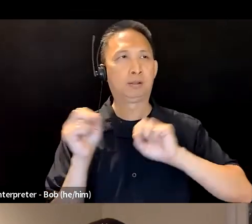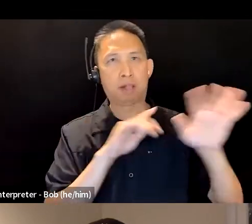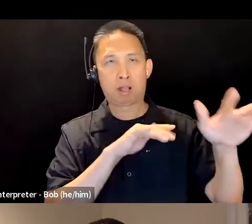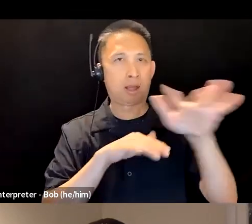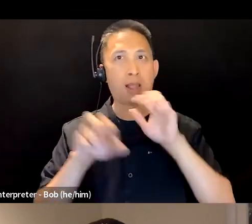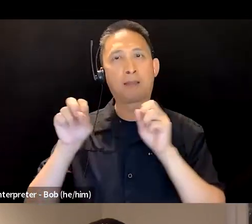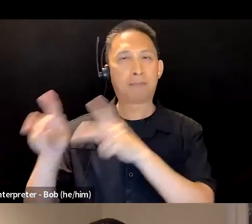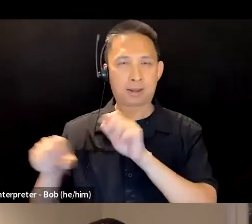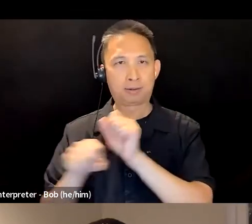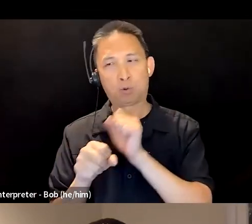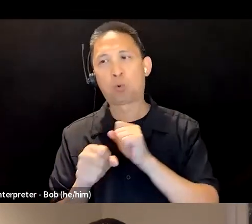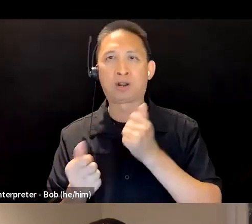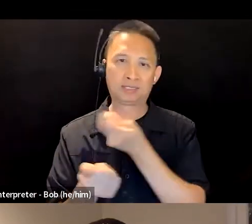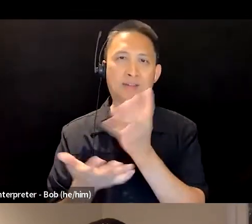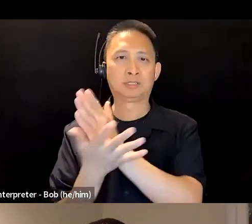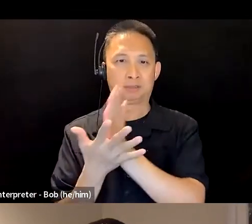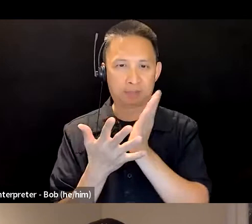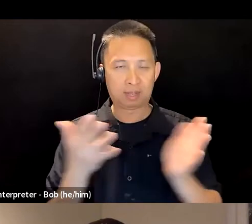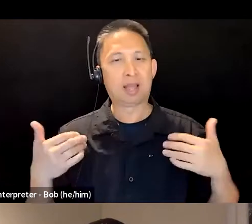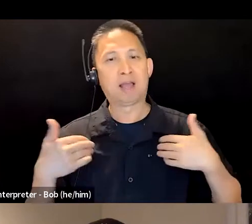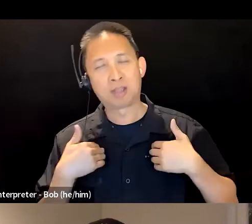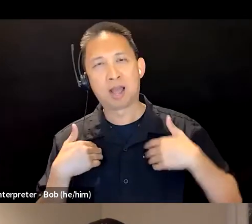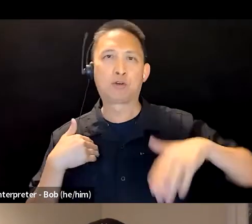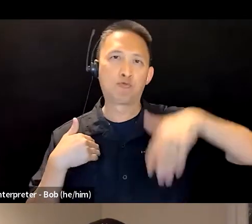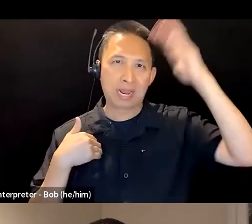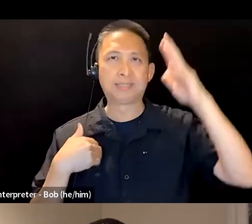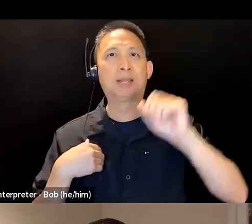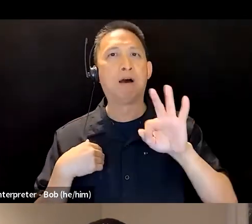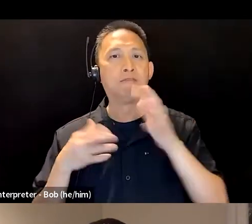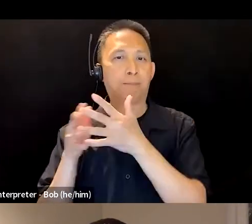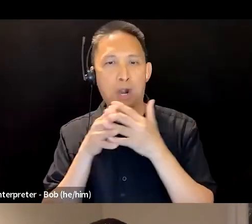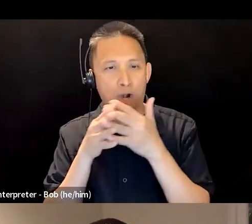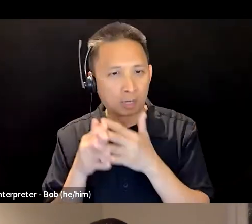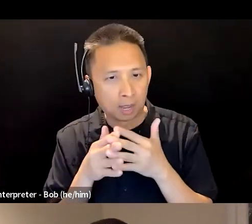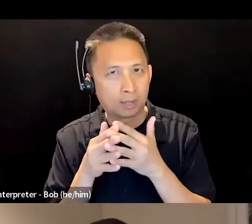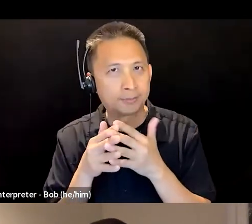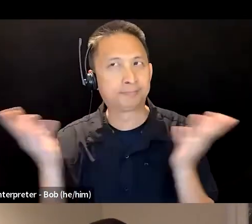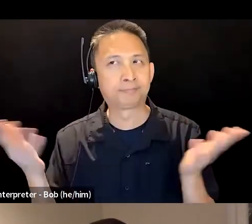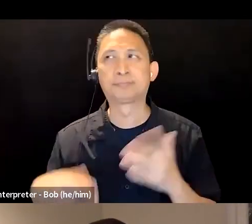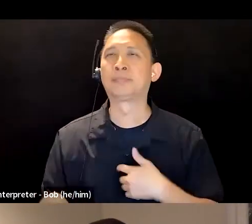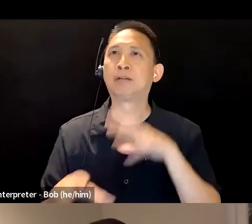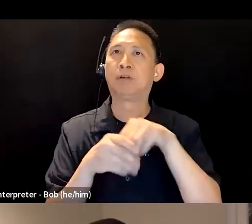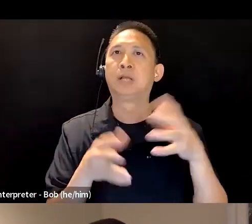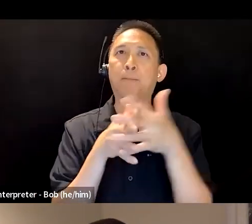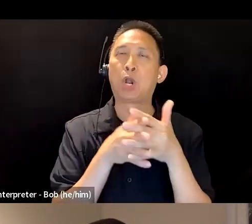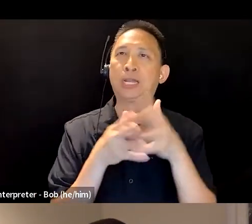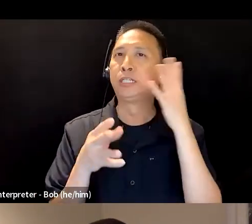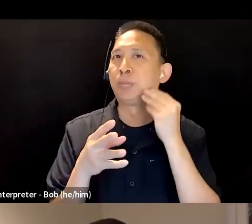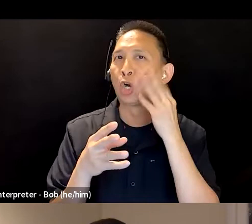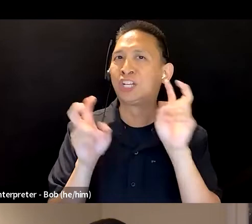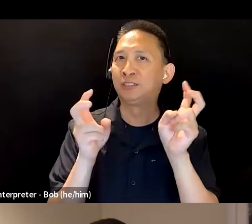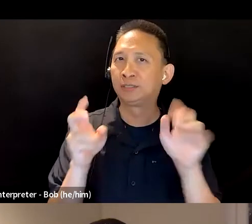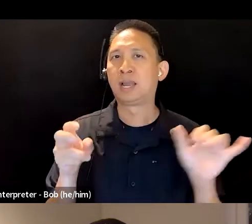called Latino Americans, another series called Raising of America. I worked on an American experience as an independent